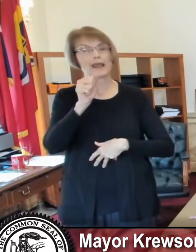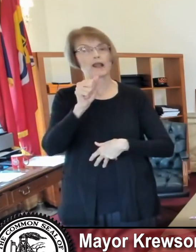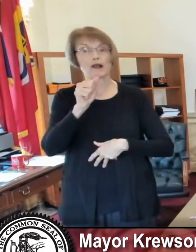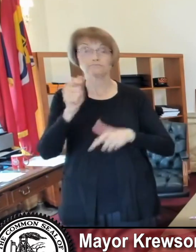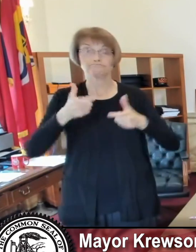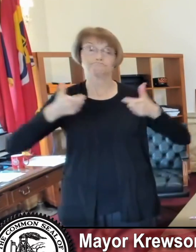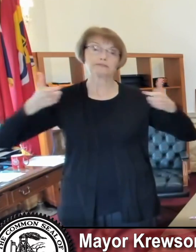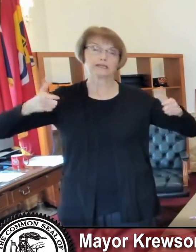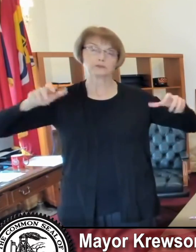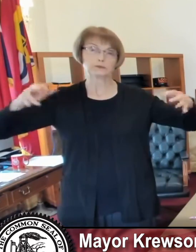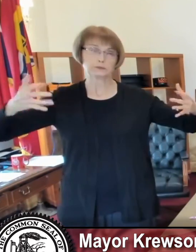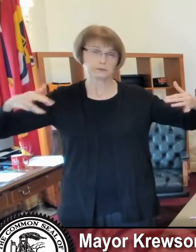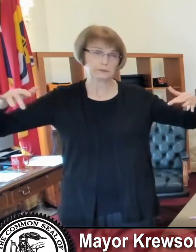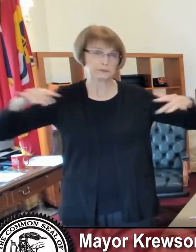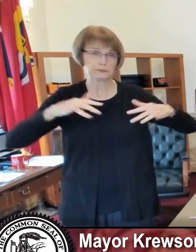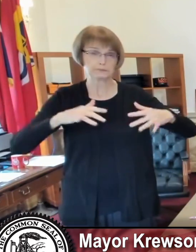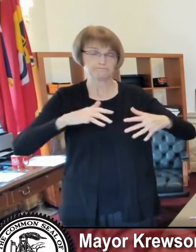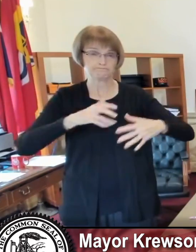shortly.